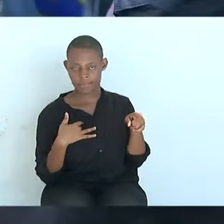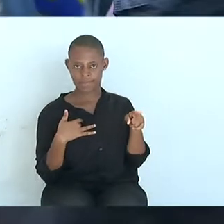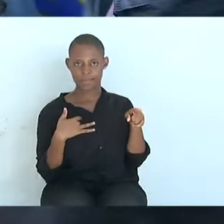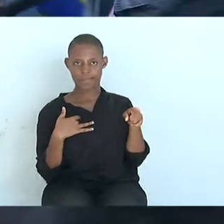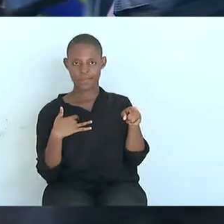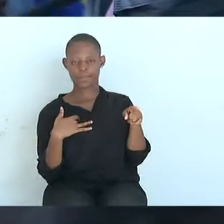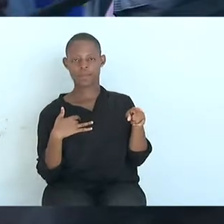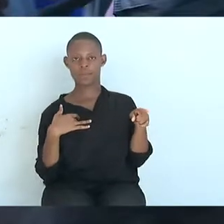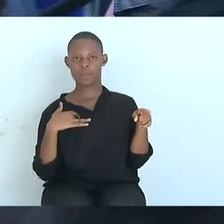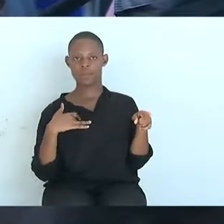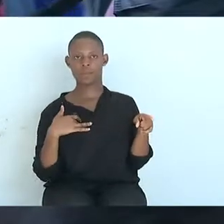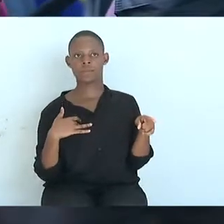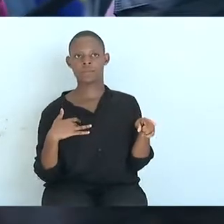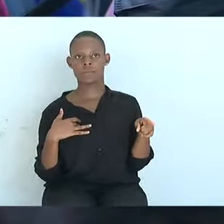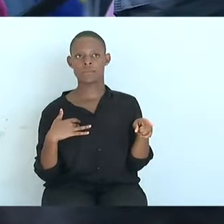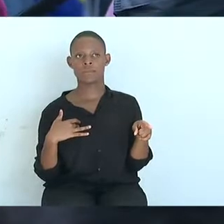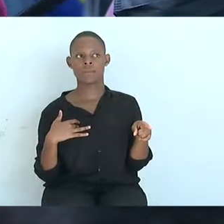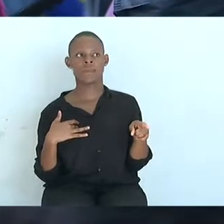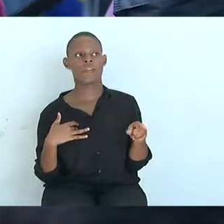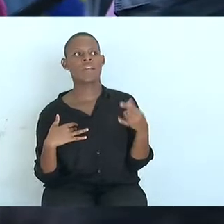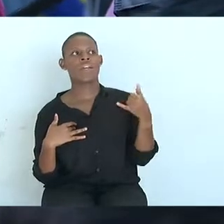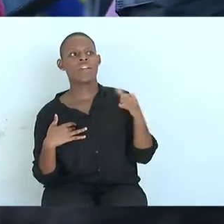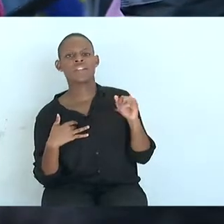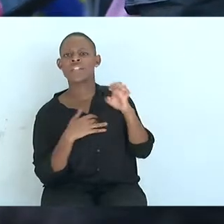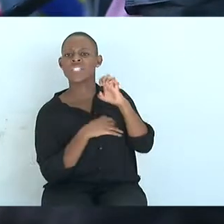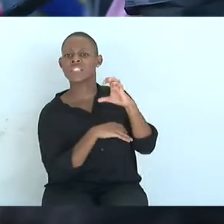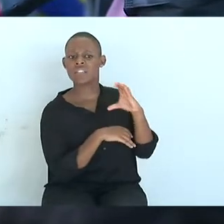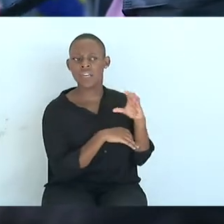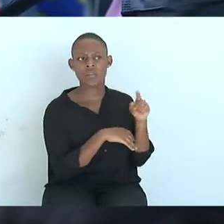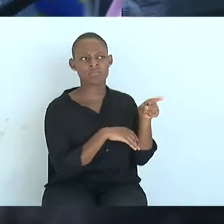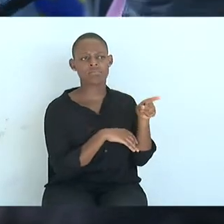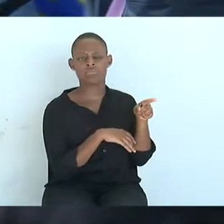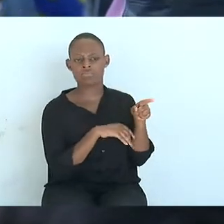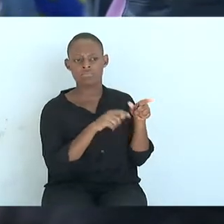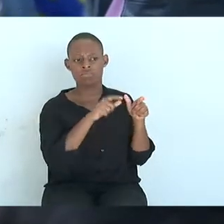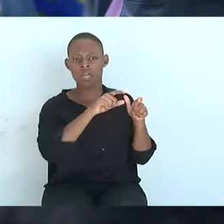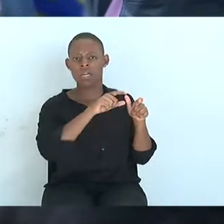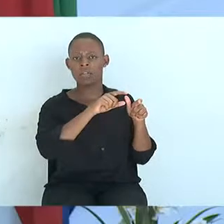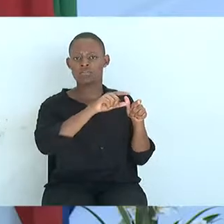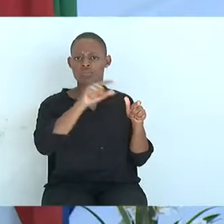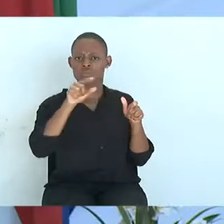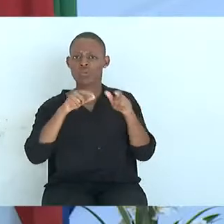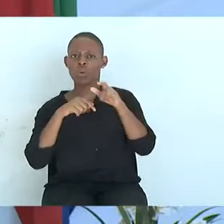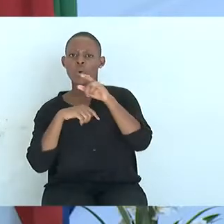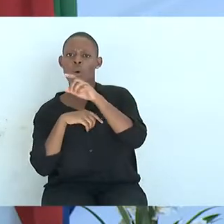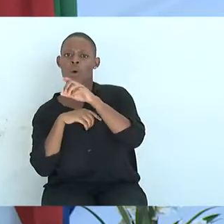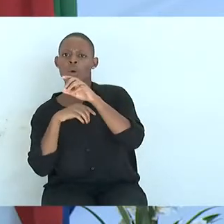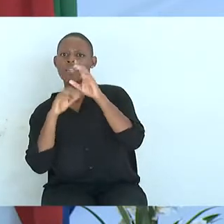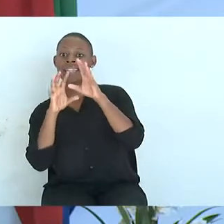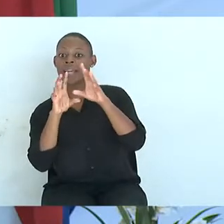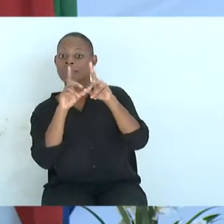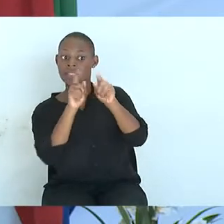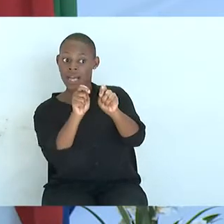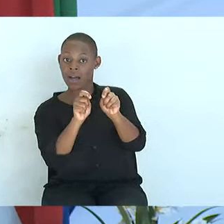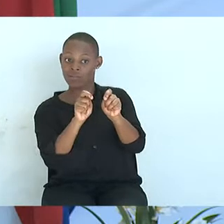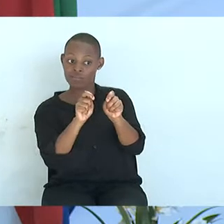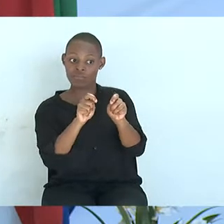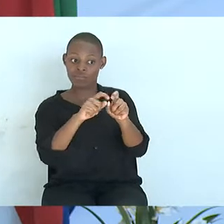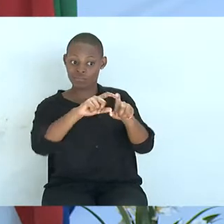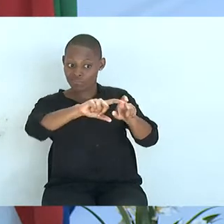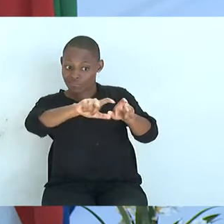from Gqeberha upwards up to Cape Town, which is the west coast, you will see that you don't see even a single